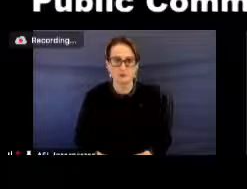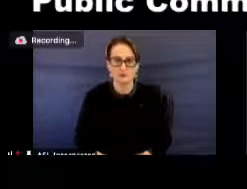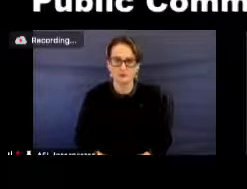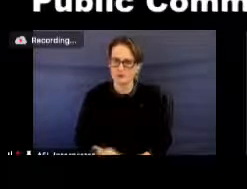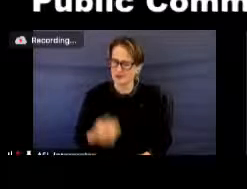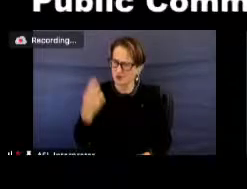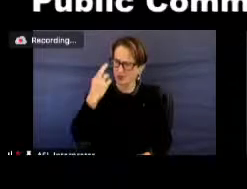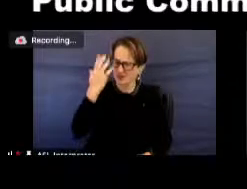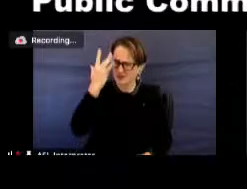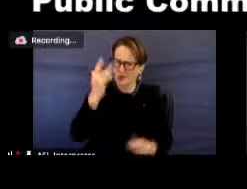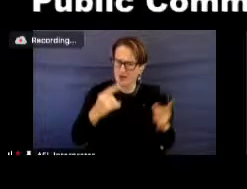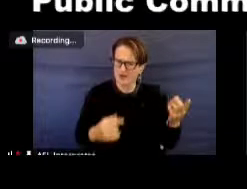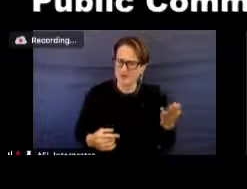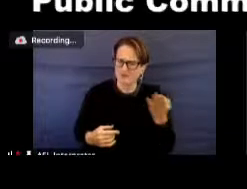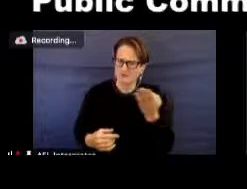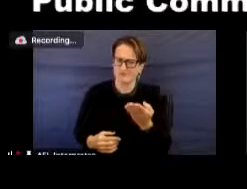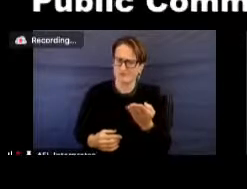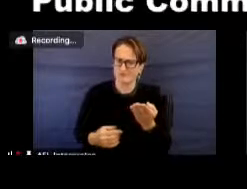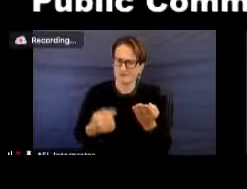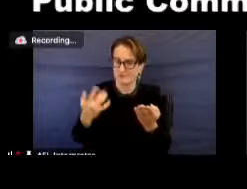issue, or I don't